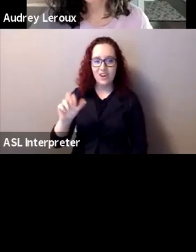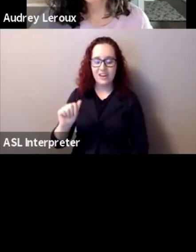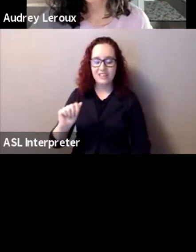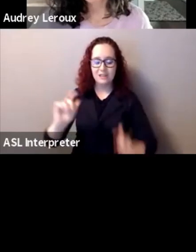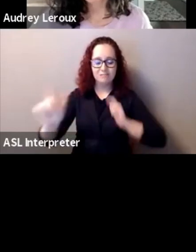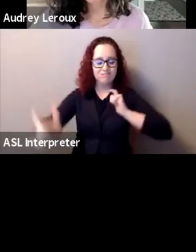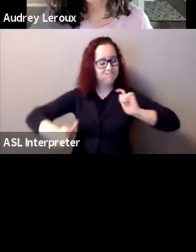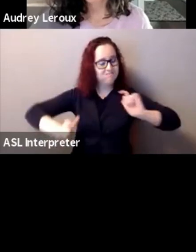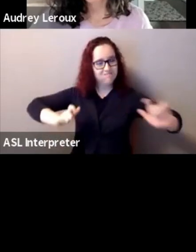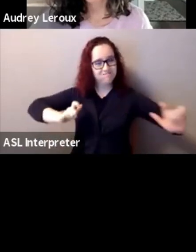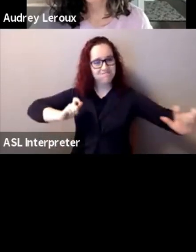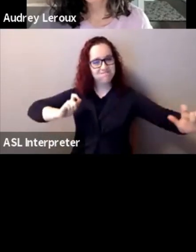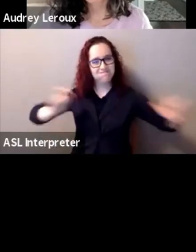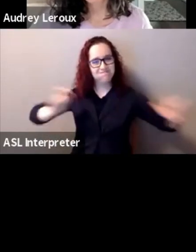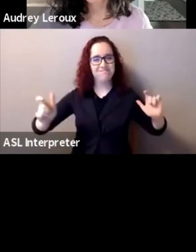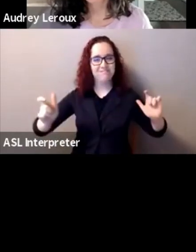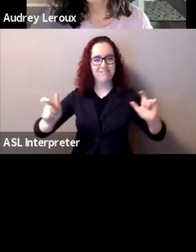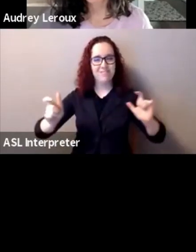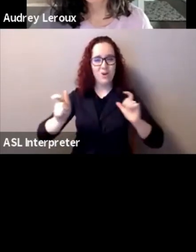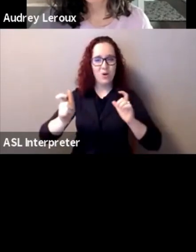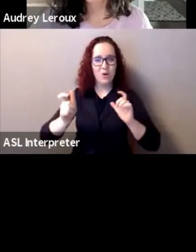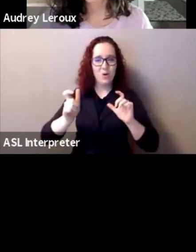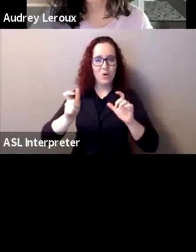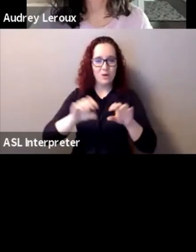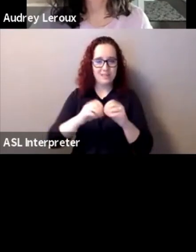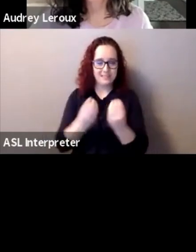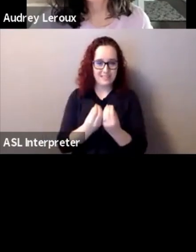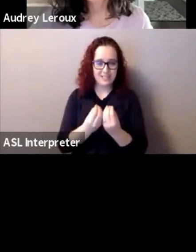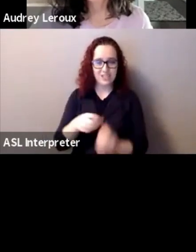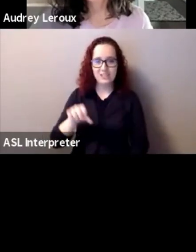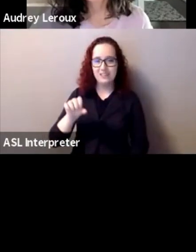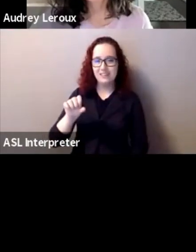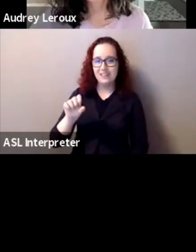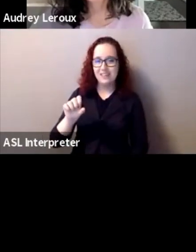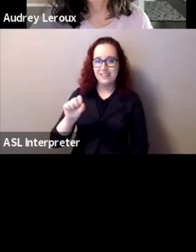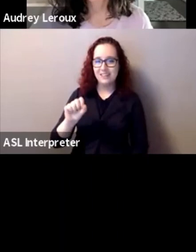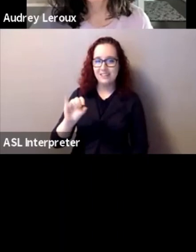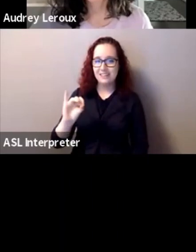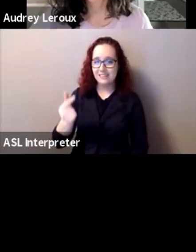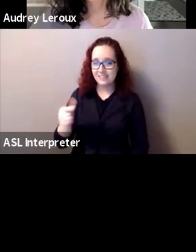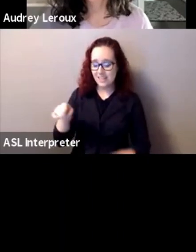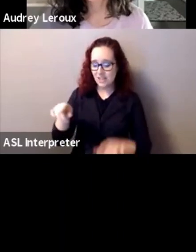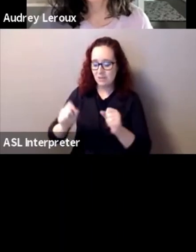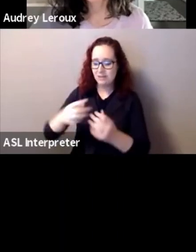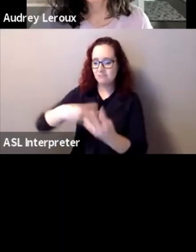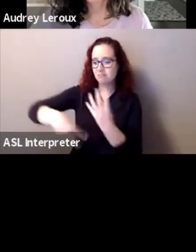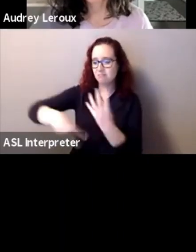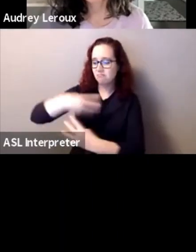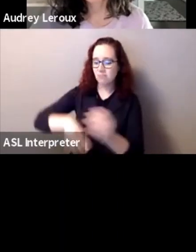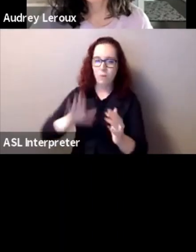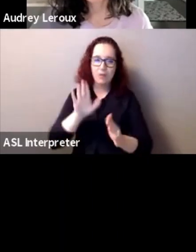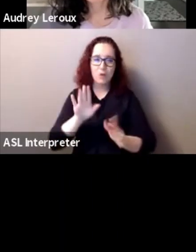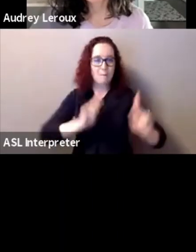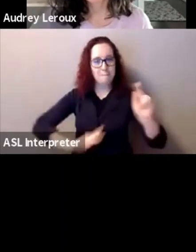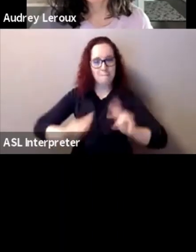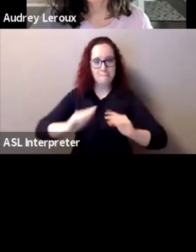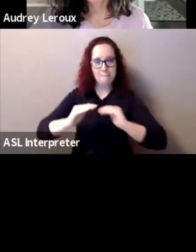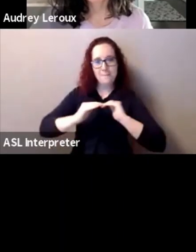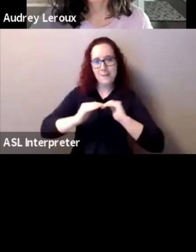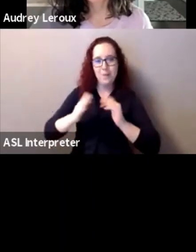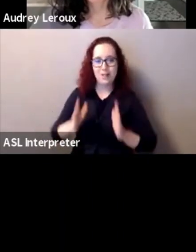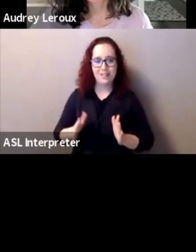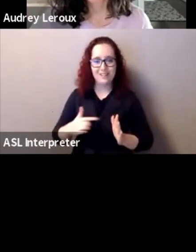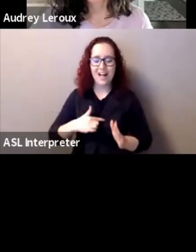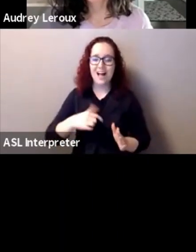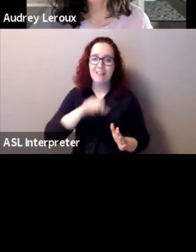large organization, that the SIGs really are the place to hang out with your people. I mean, I loved